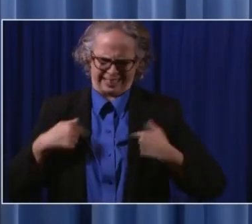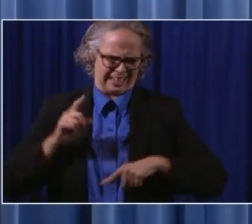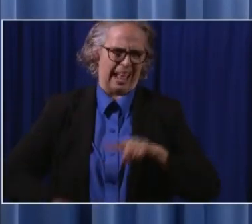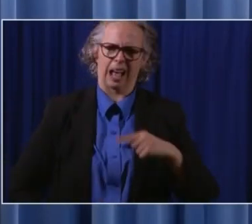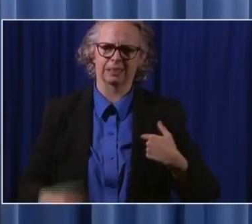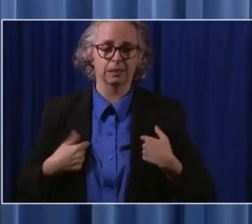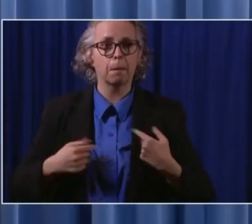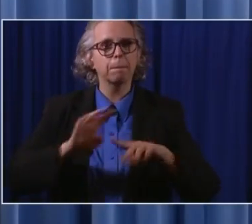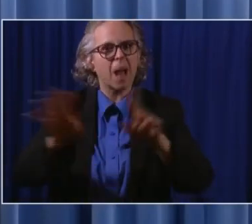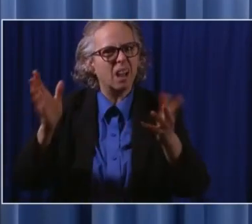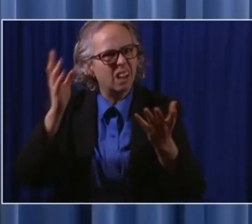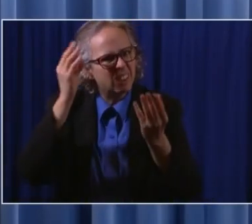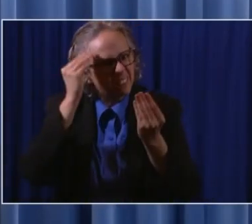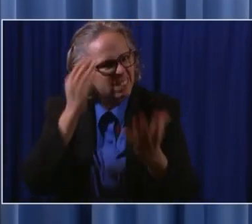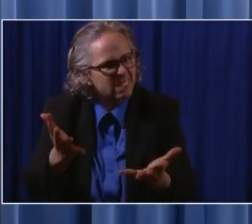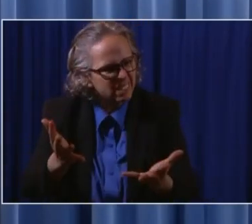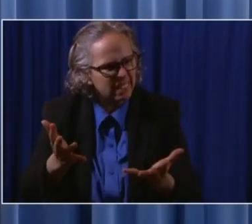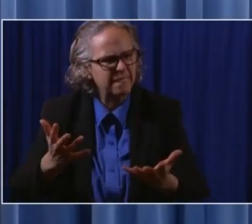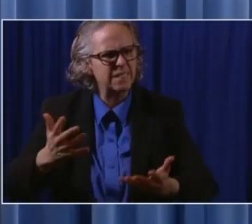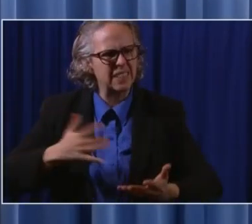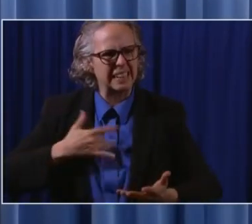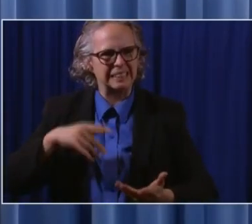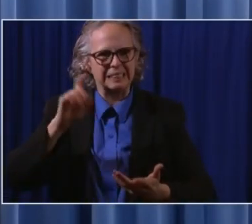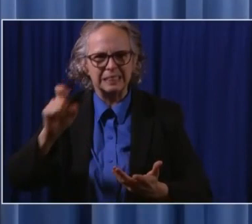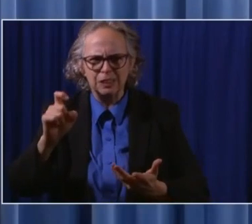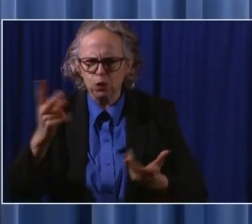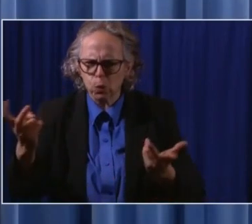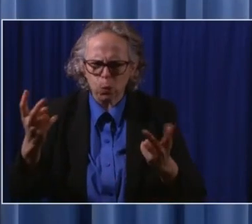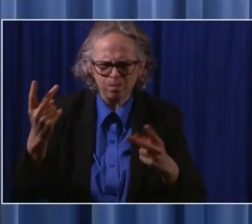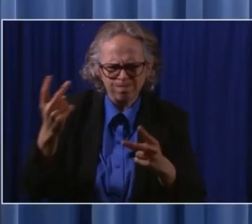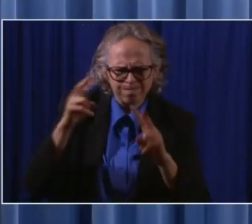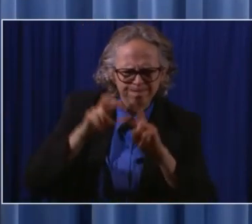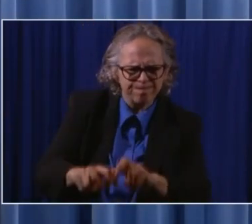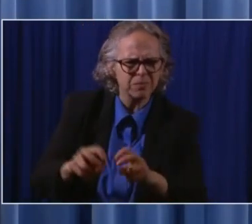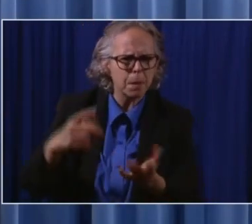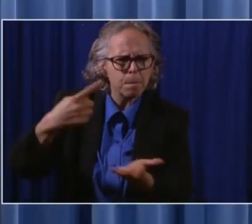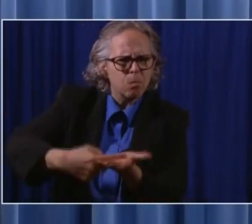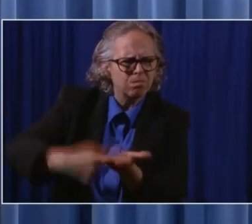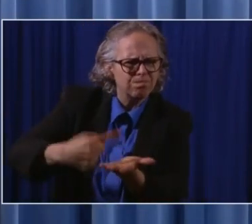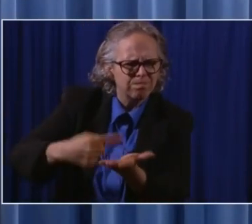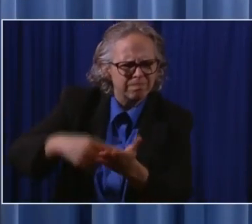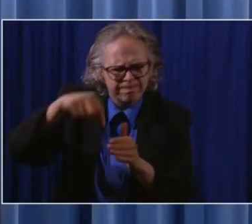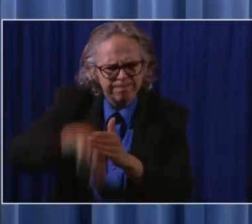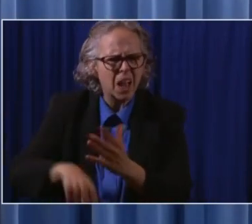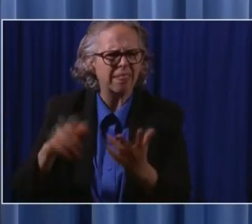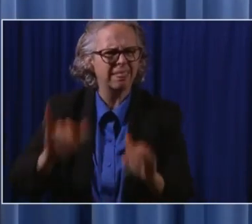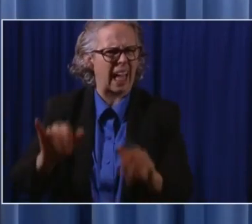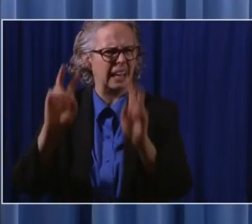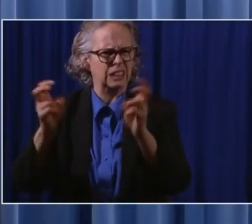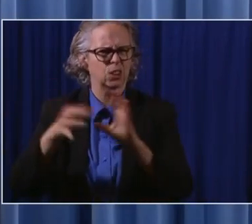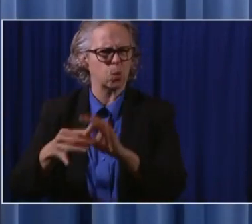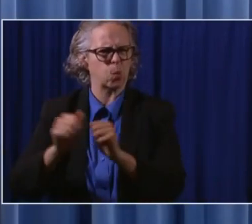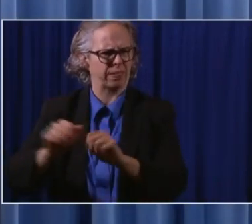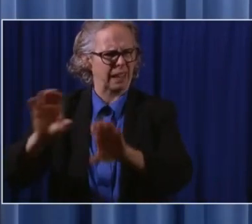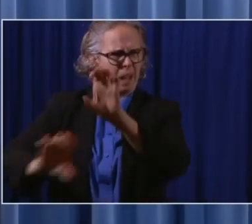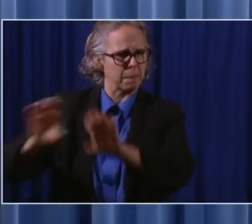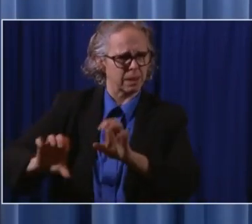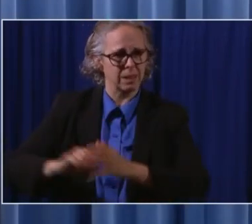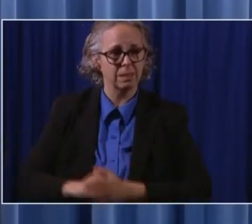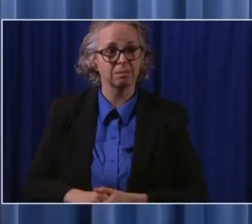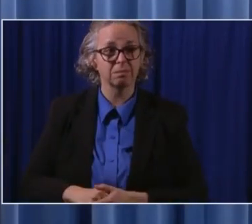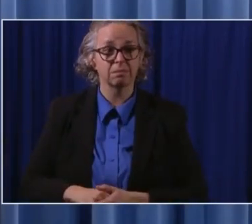think this needs to be looked at more carefully, and the decision needs to be pulled back, which it was.